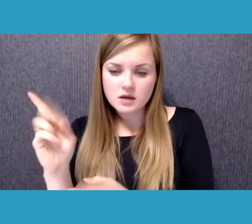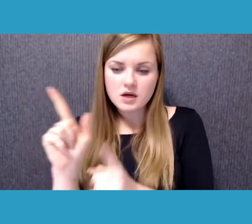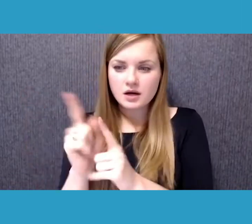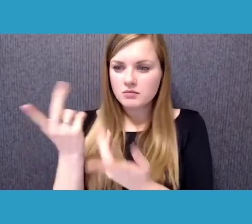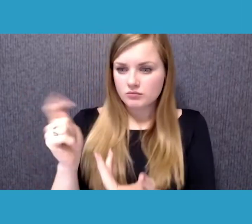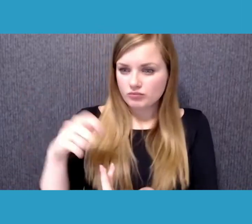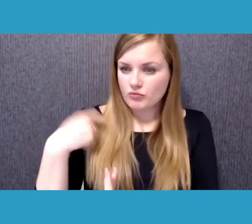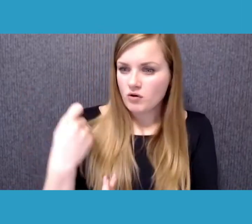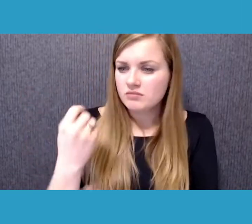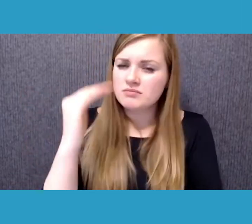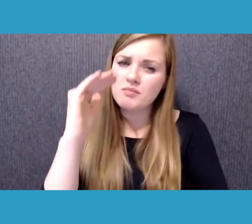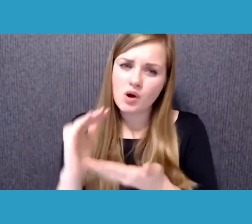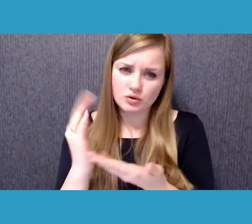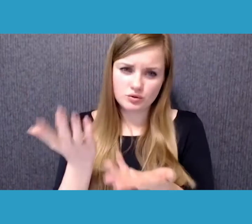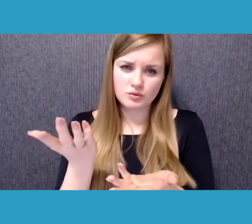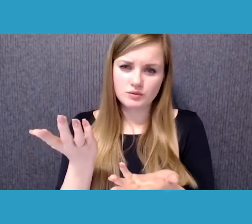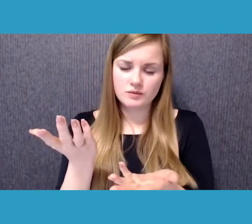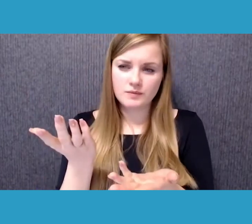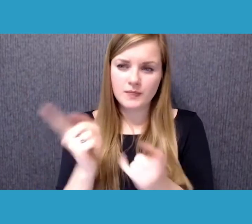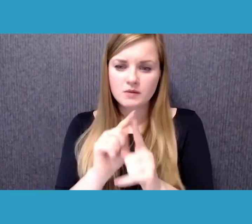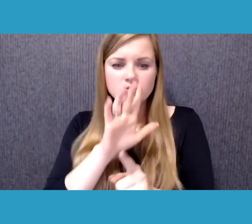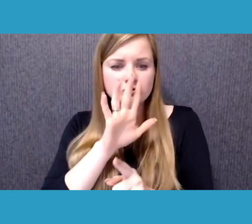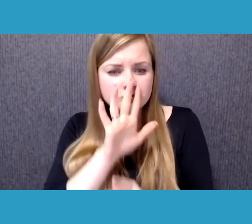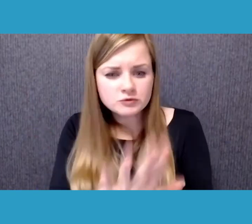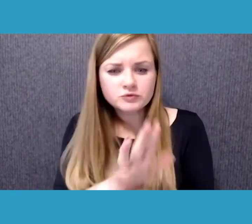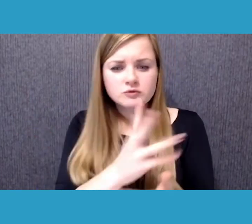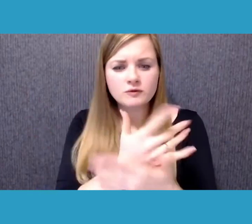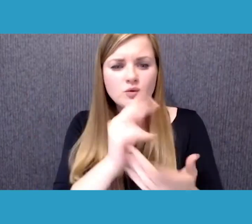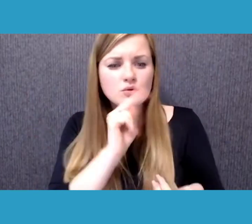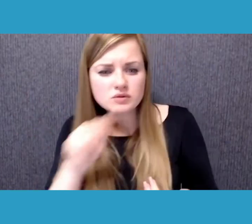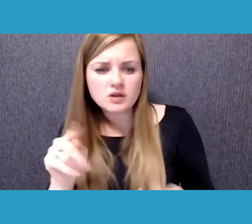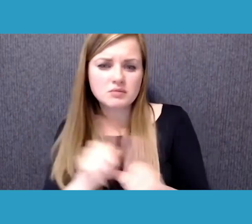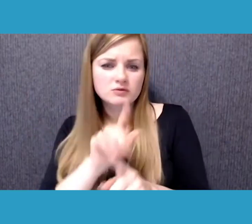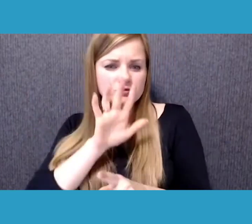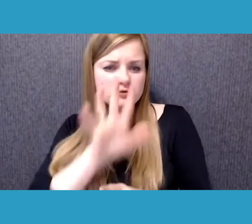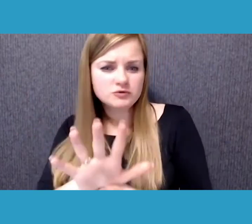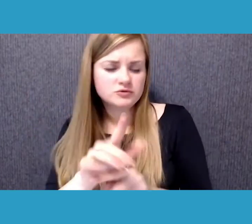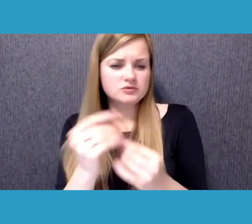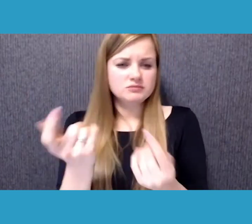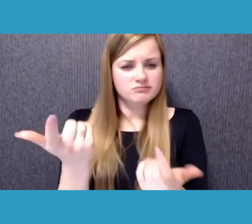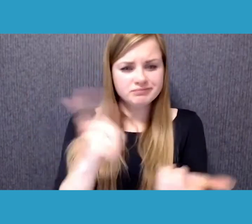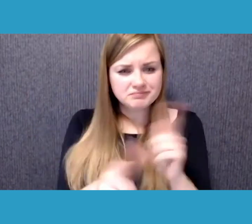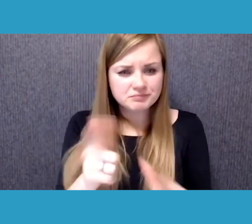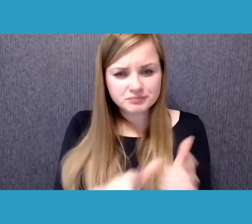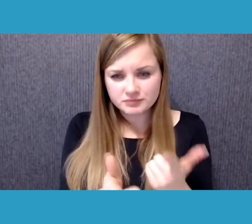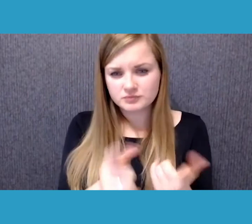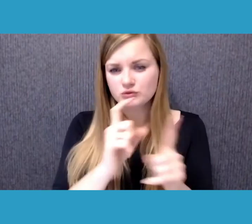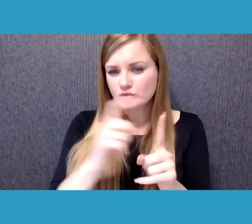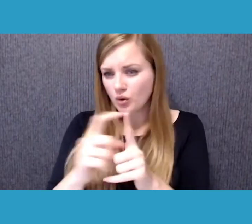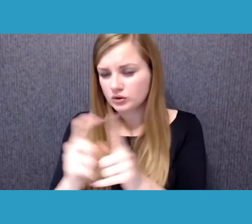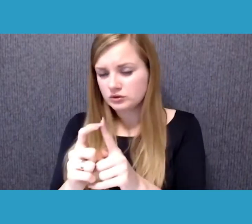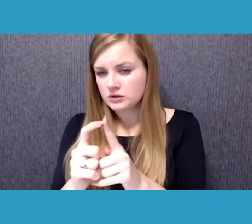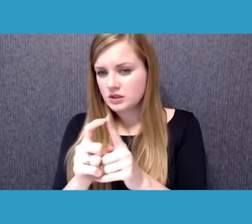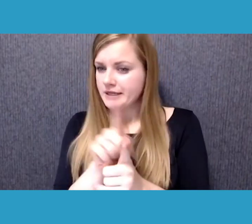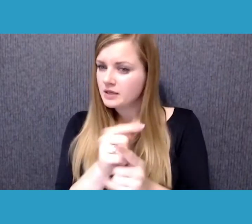Levickas, and hundreds more received none of that. Fortunately, the applicants in the